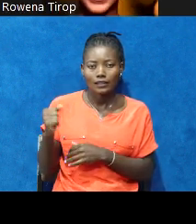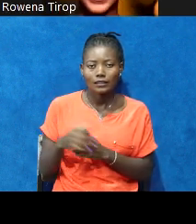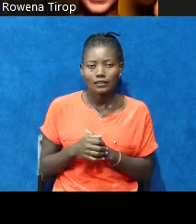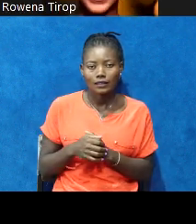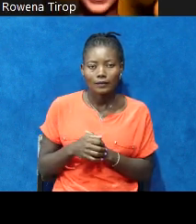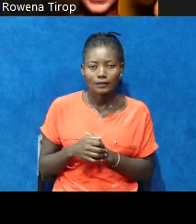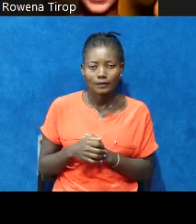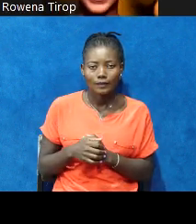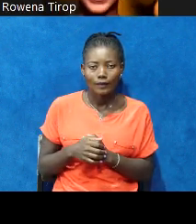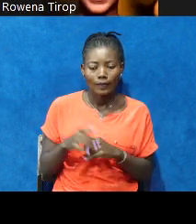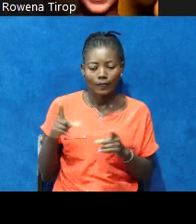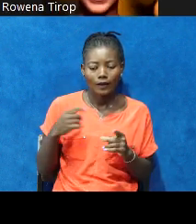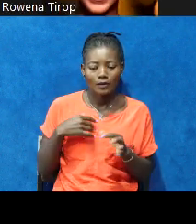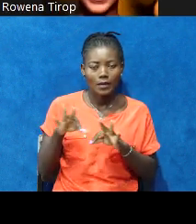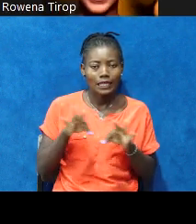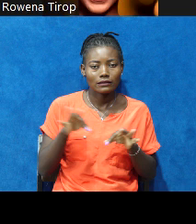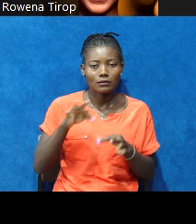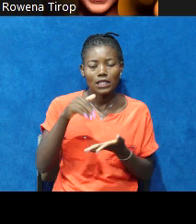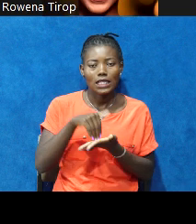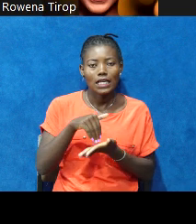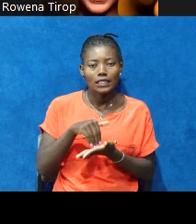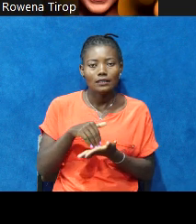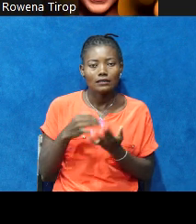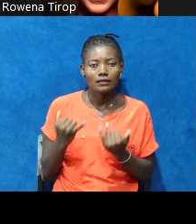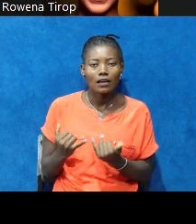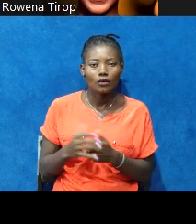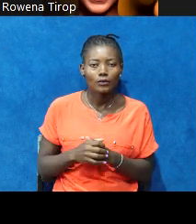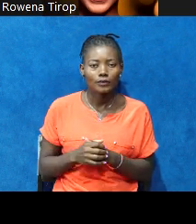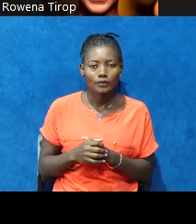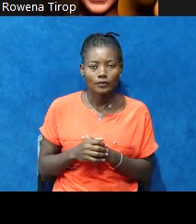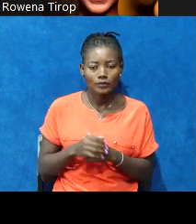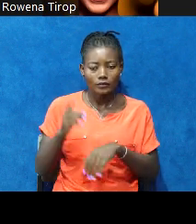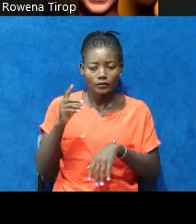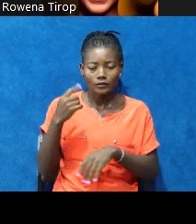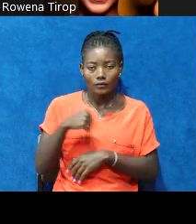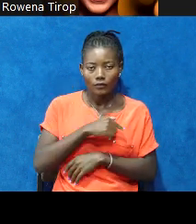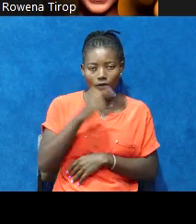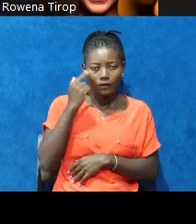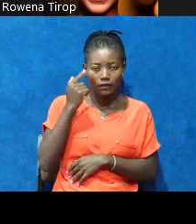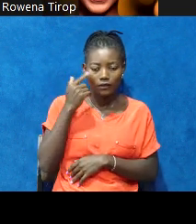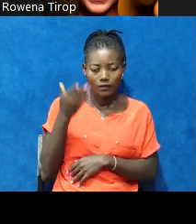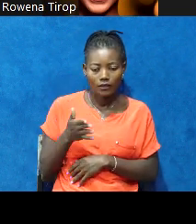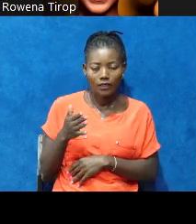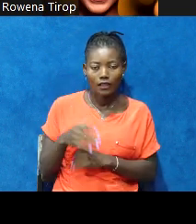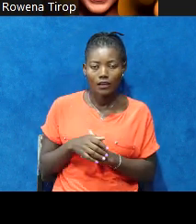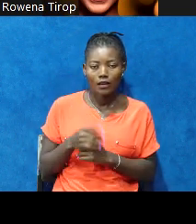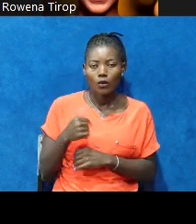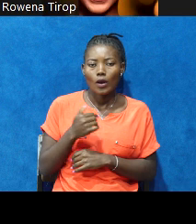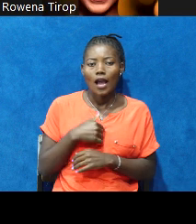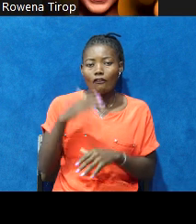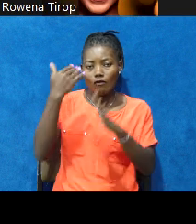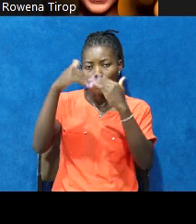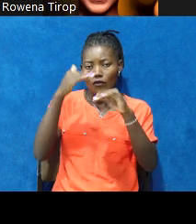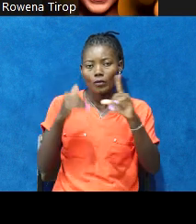let me explain it again. So as we see on this graph, there's performance on the left side and